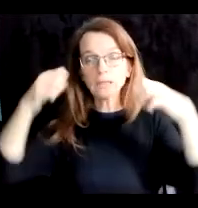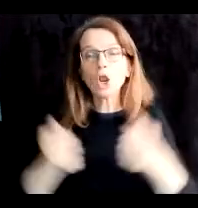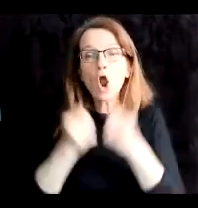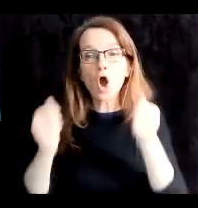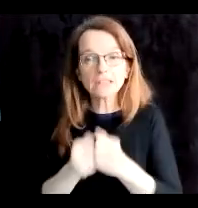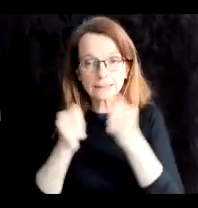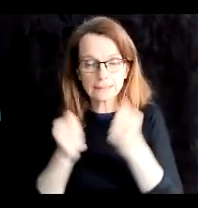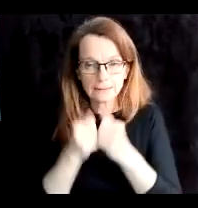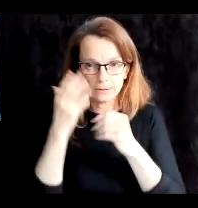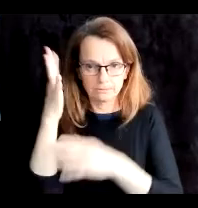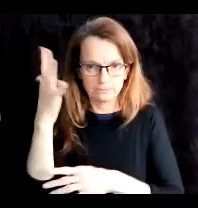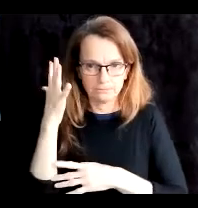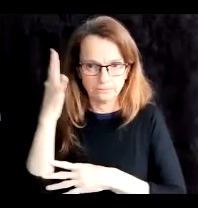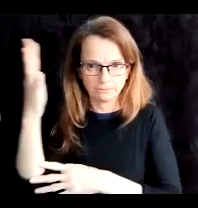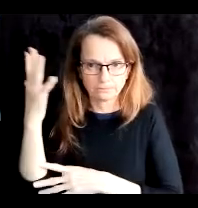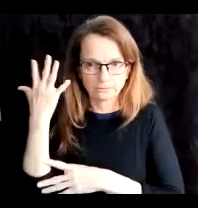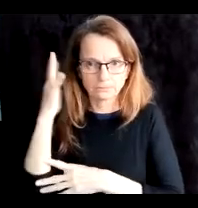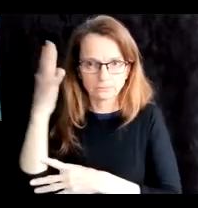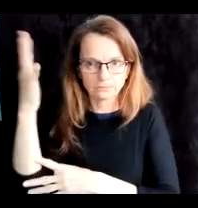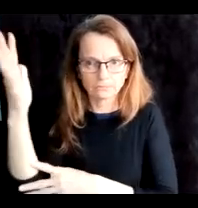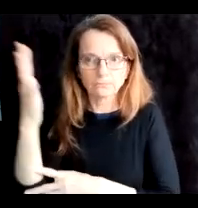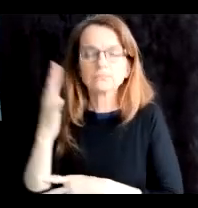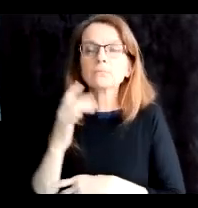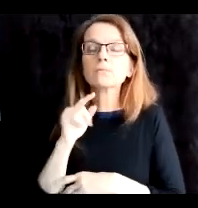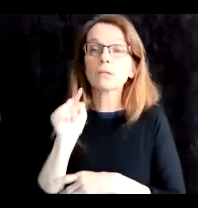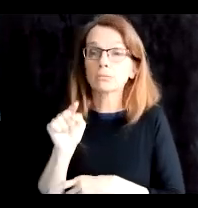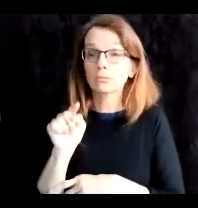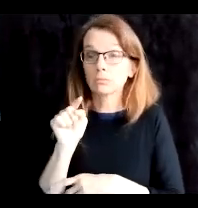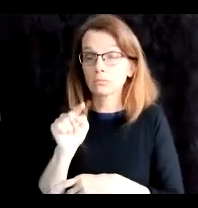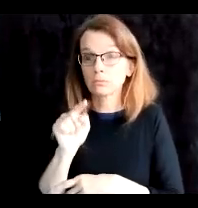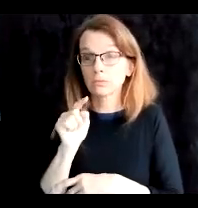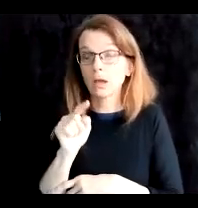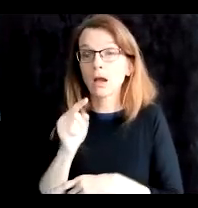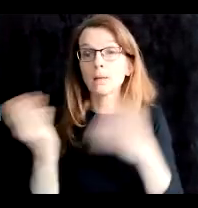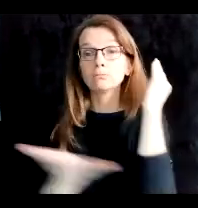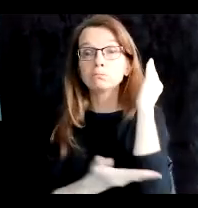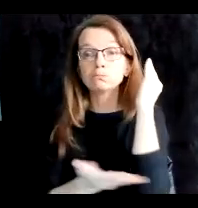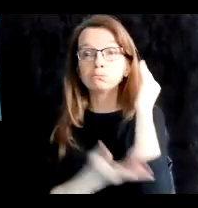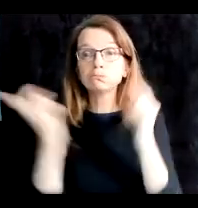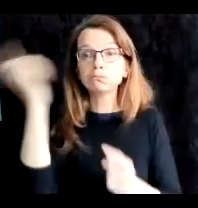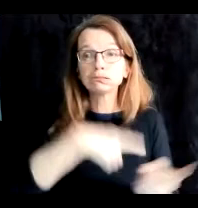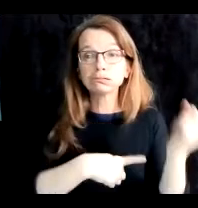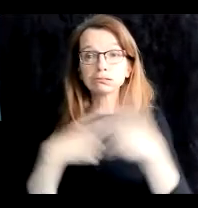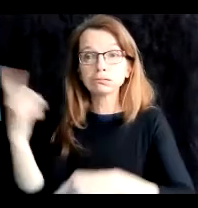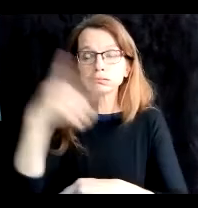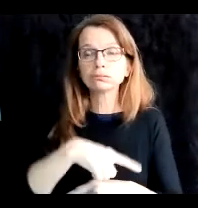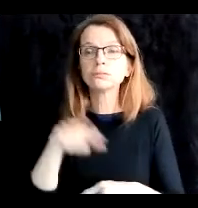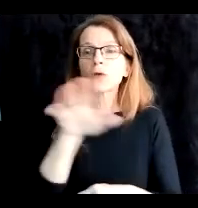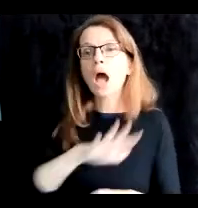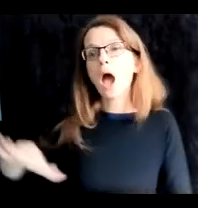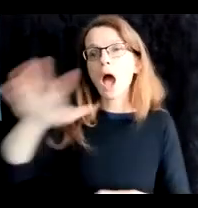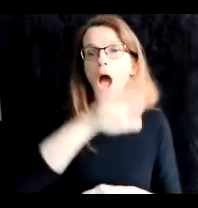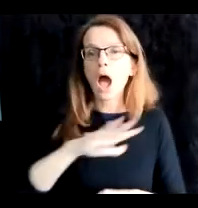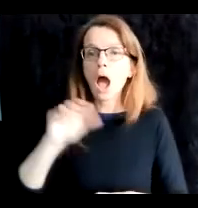on in the politics is Brazil is the issue of all of us. And of course, also for Brazilian citizens, it's the responsibility not only